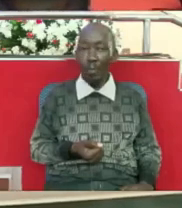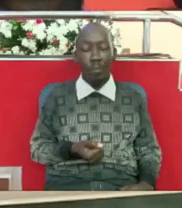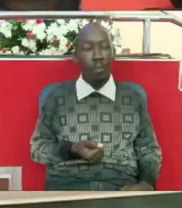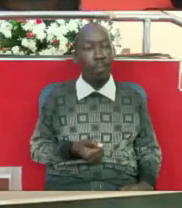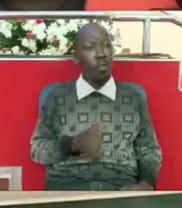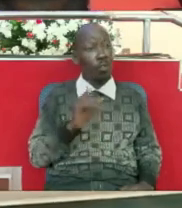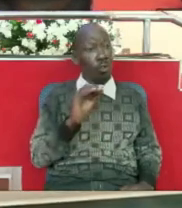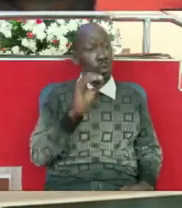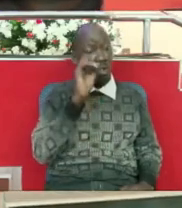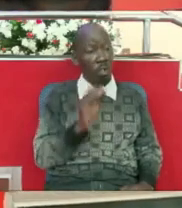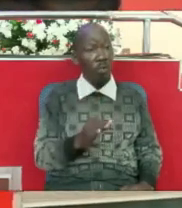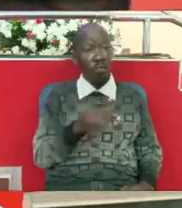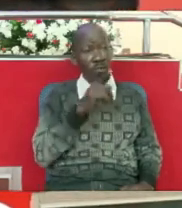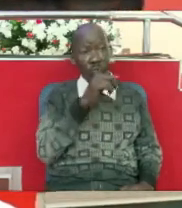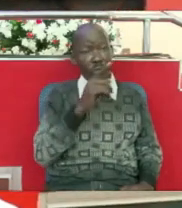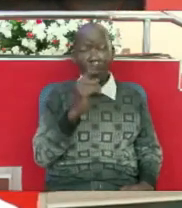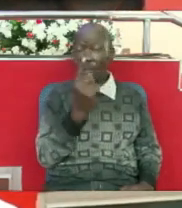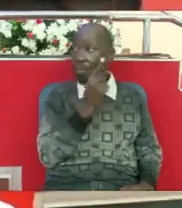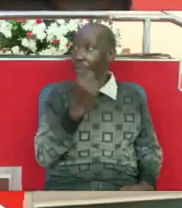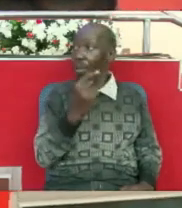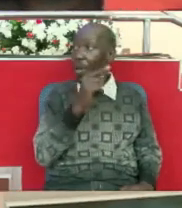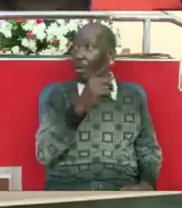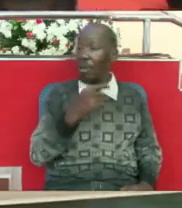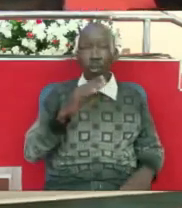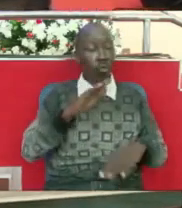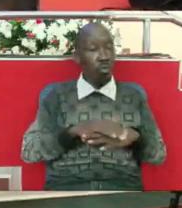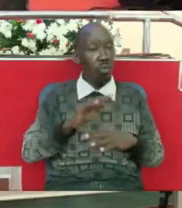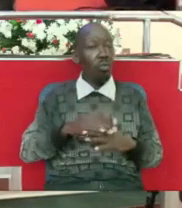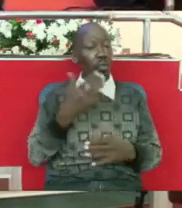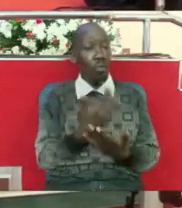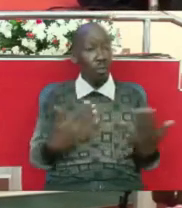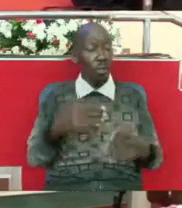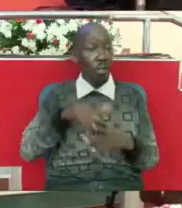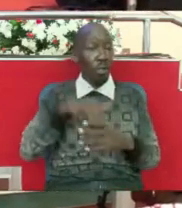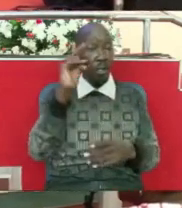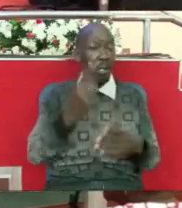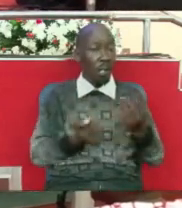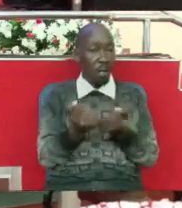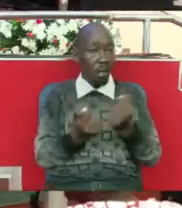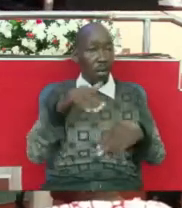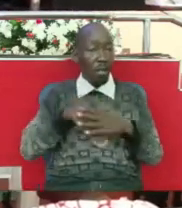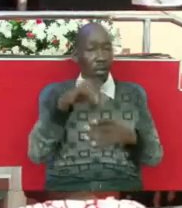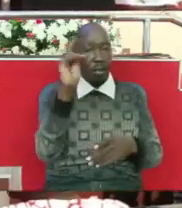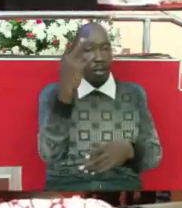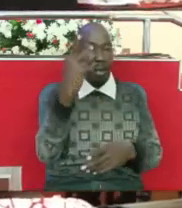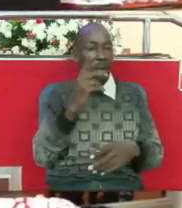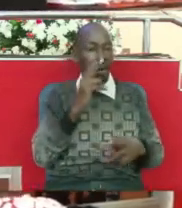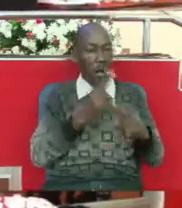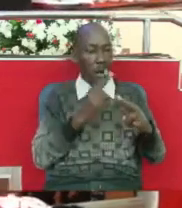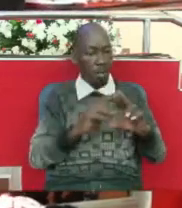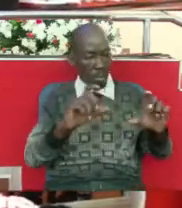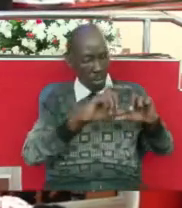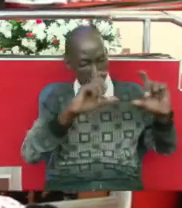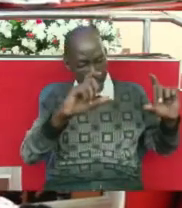So if Toyota has a good reputation in Kenya, kama Toyota iko na ile jina lake ni nzuri hapa